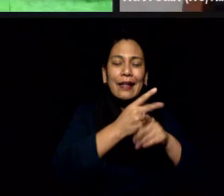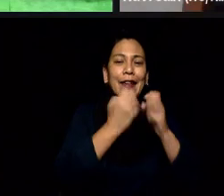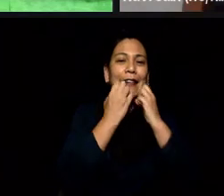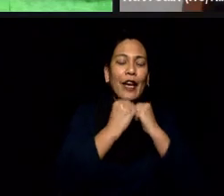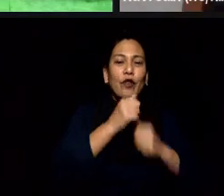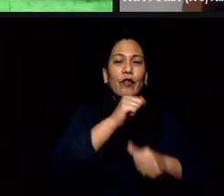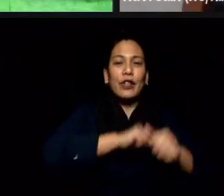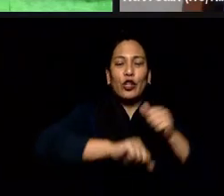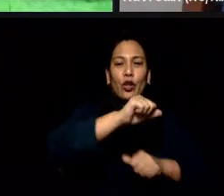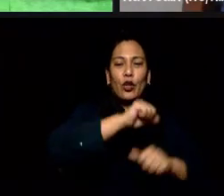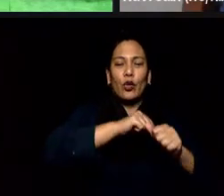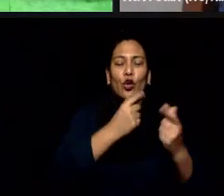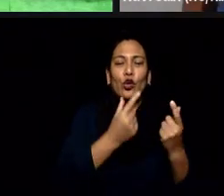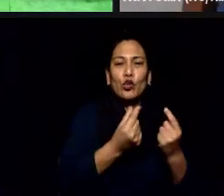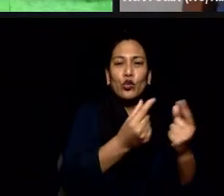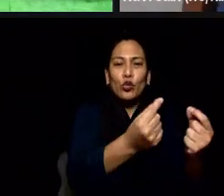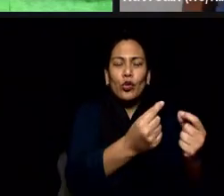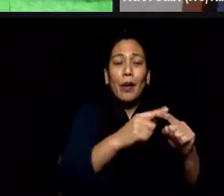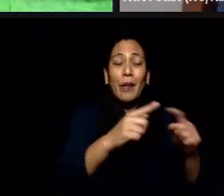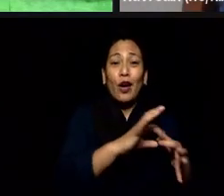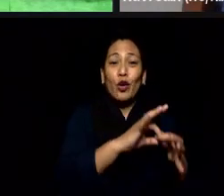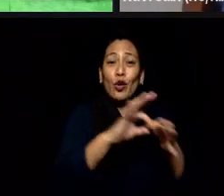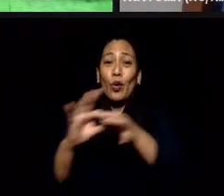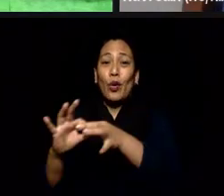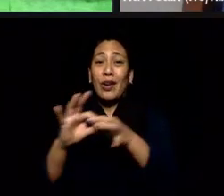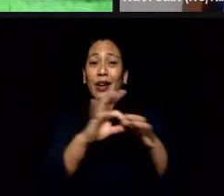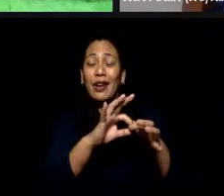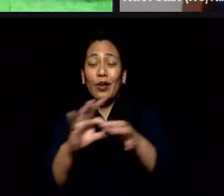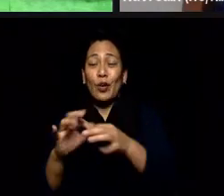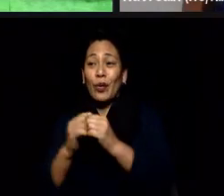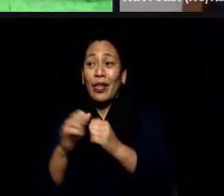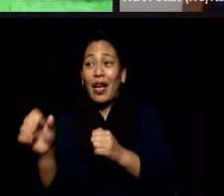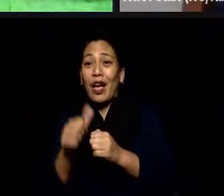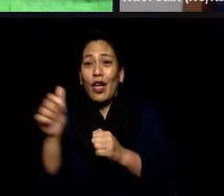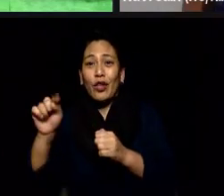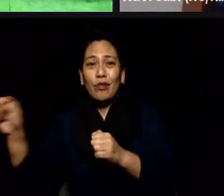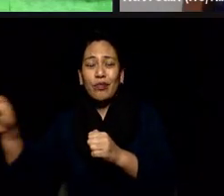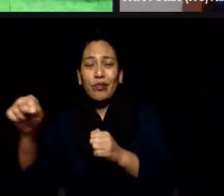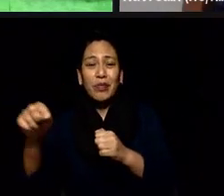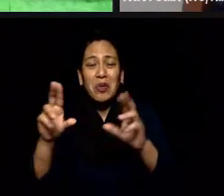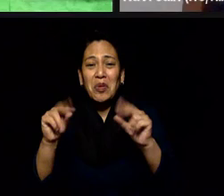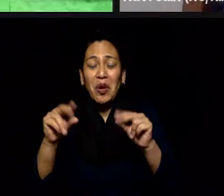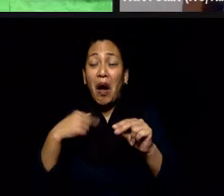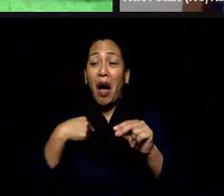don't see that coordinated effort. Because I've been to the meetings of white artistic directors.